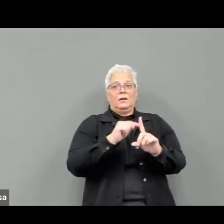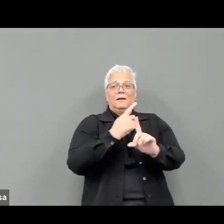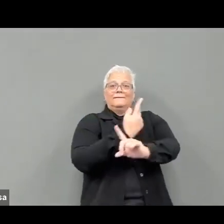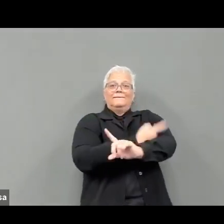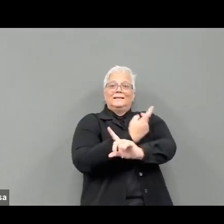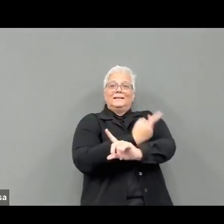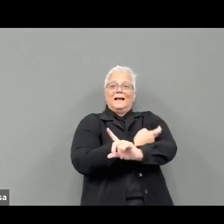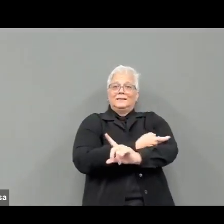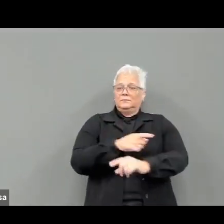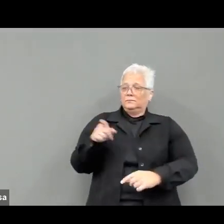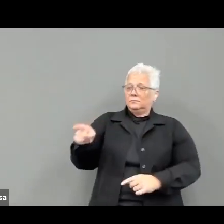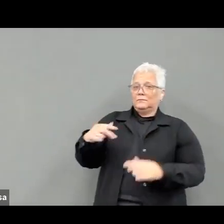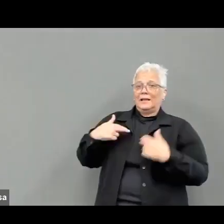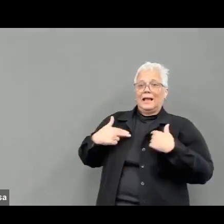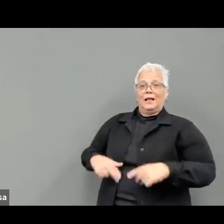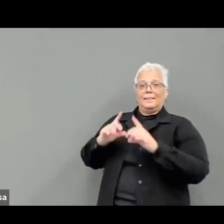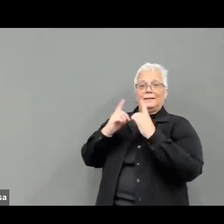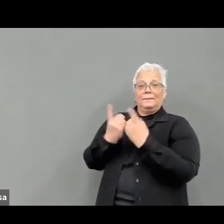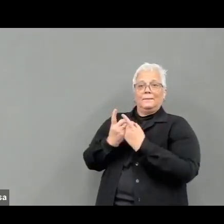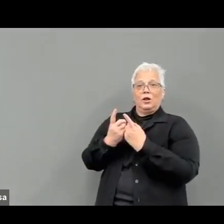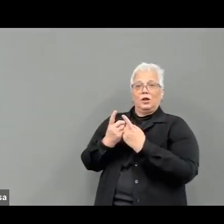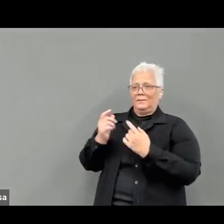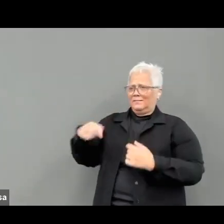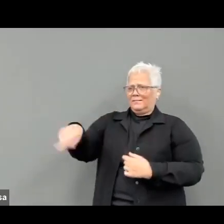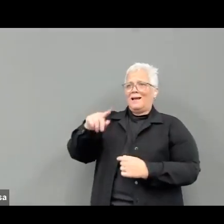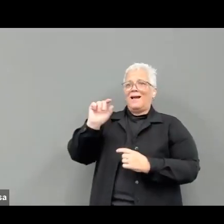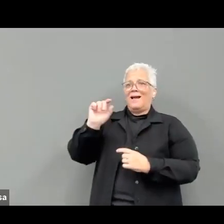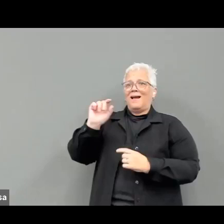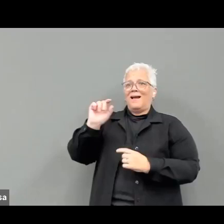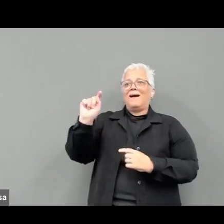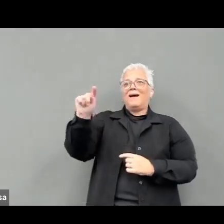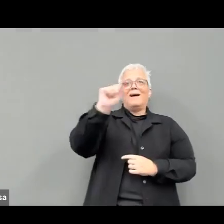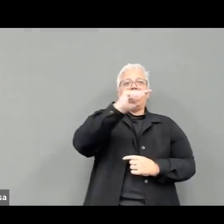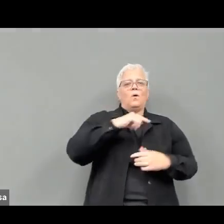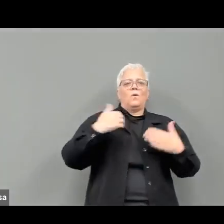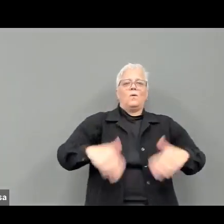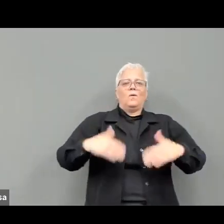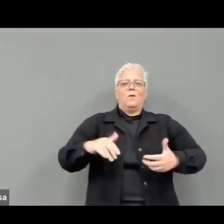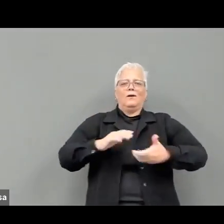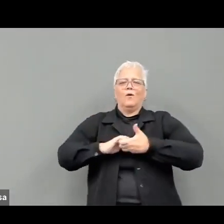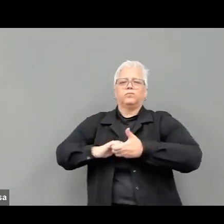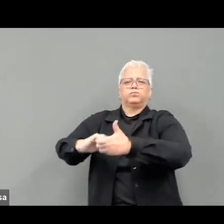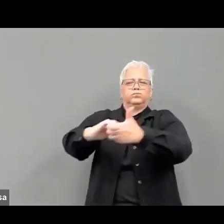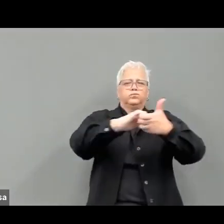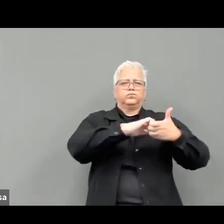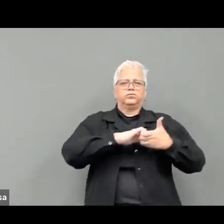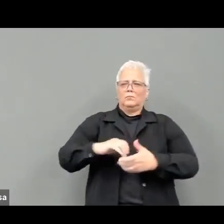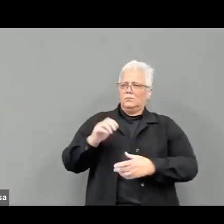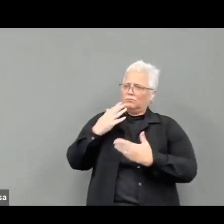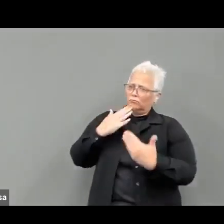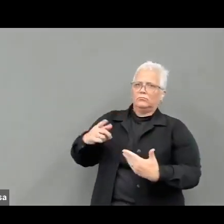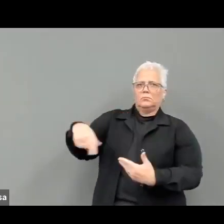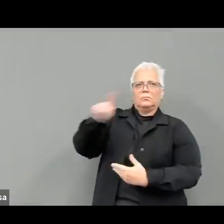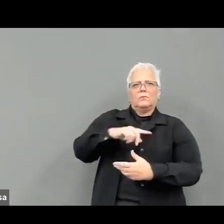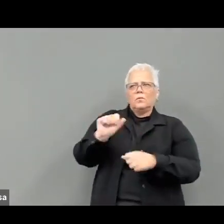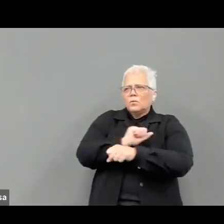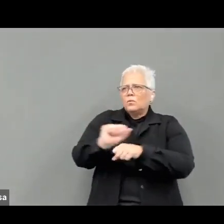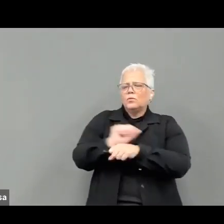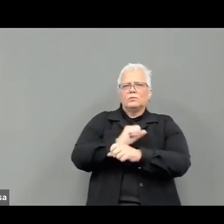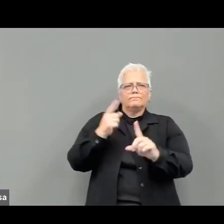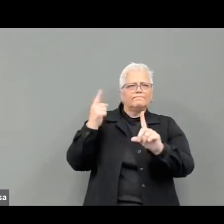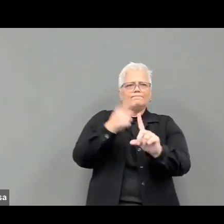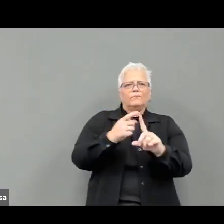healthcare partners who are helping to vaccinate Tulsans as quickly as they can. Right now, Oklahoma actually